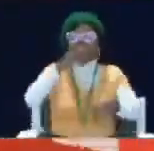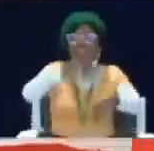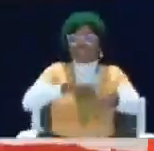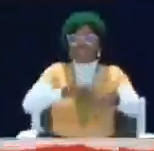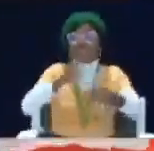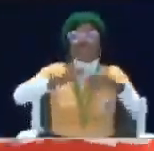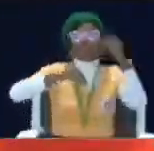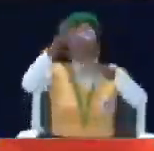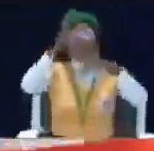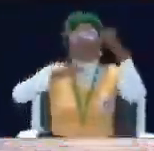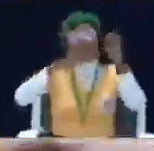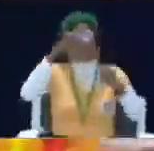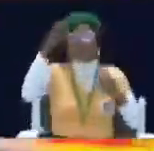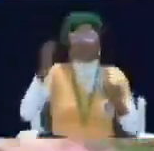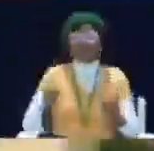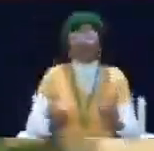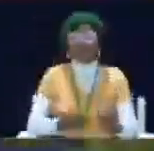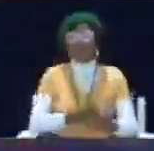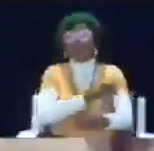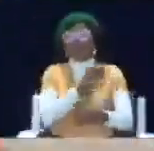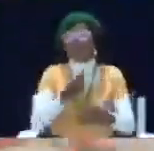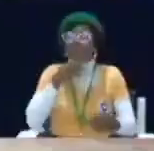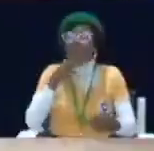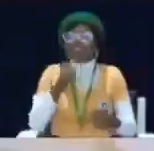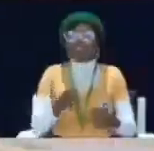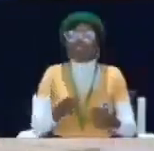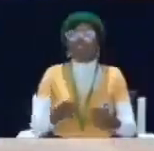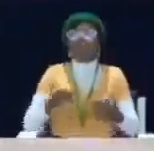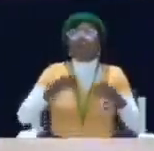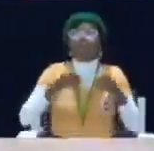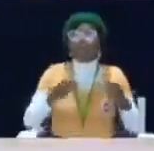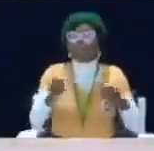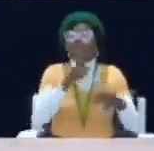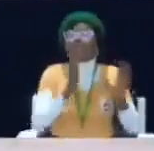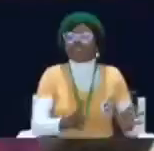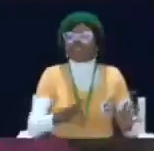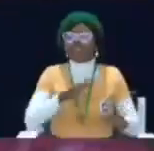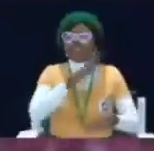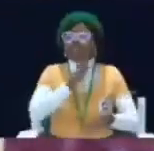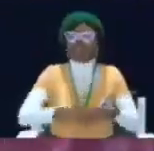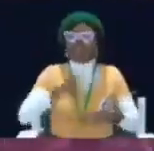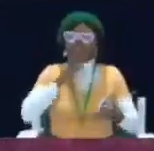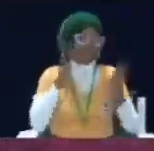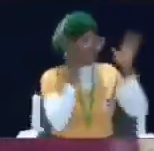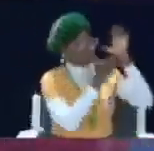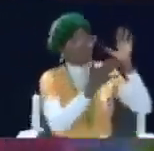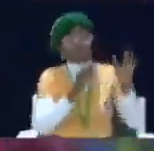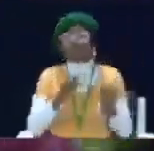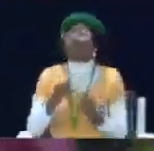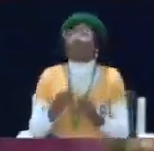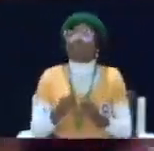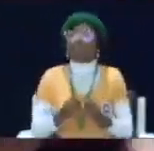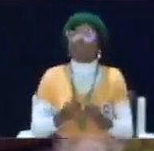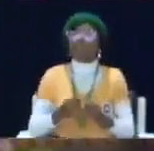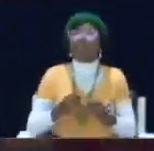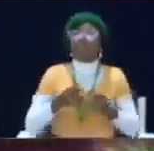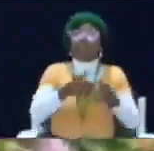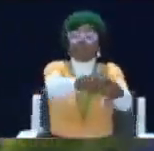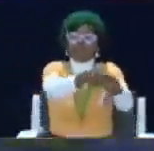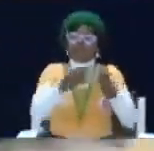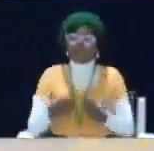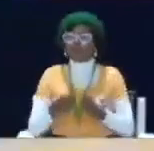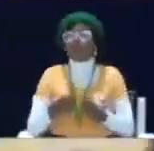your capacity. Music ministers, do not be distracted. Drama